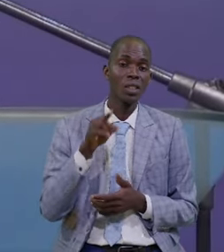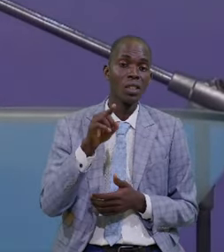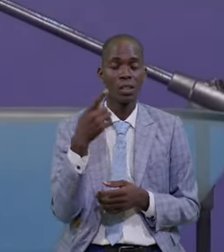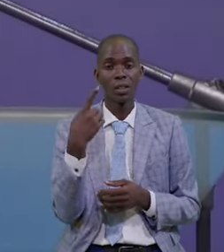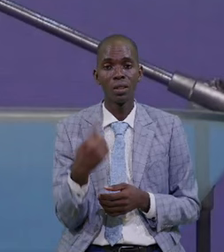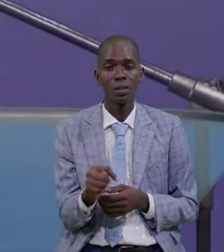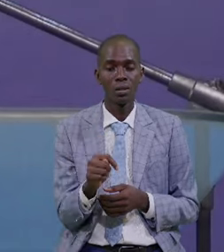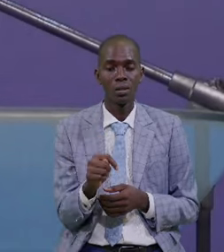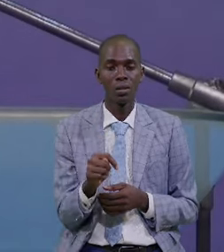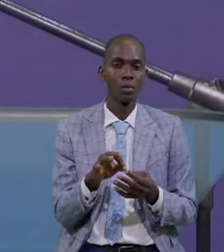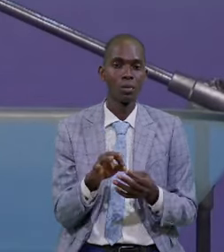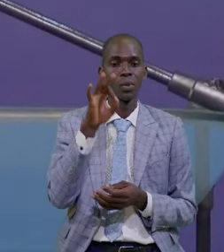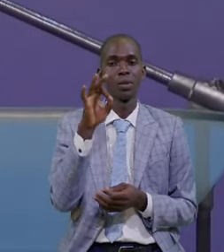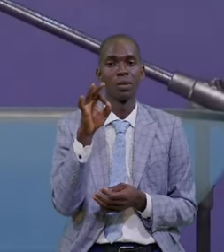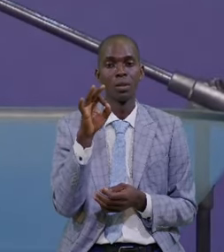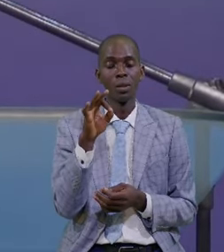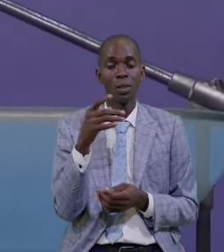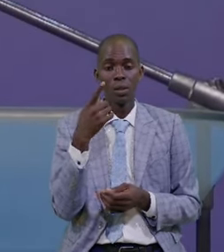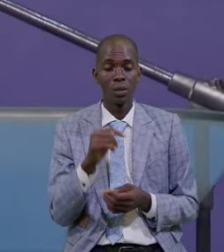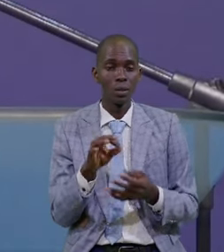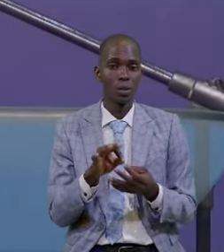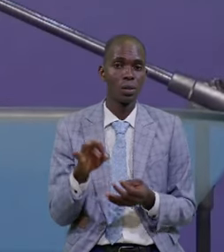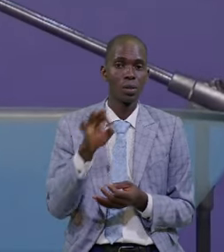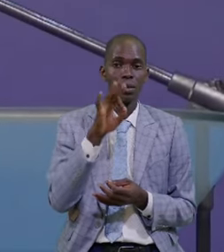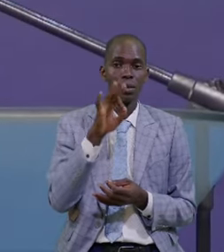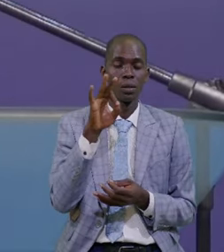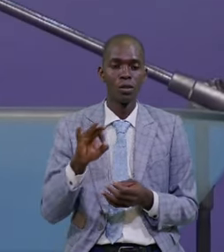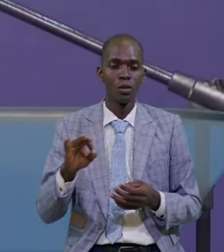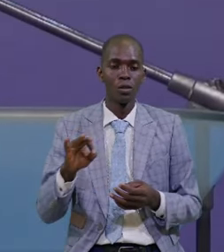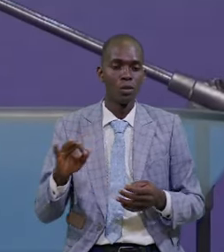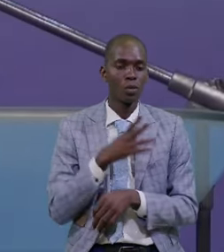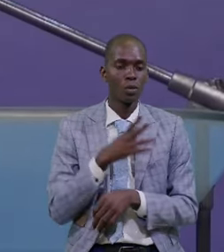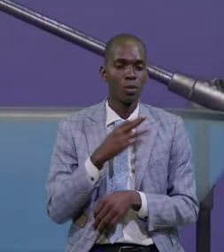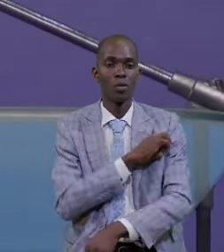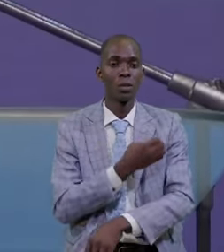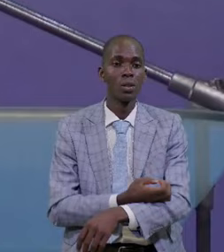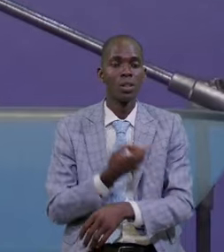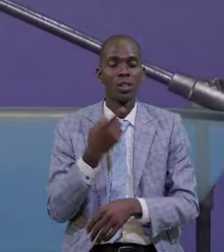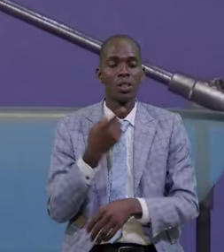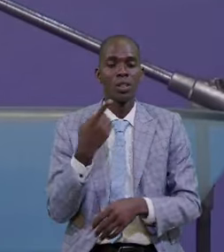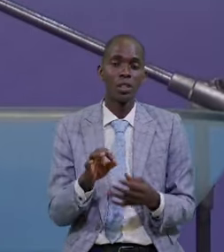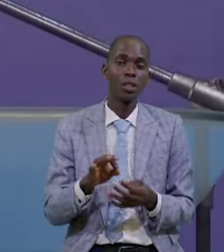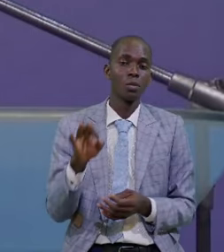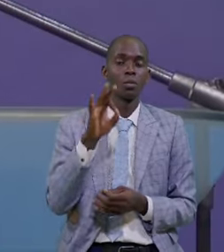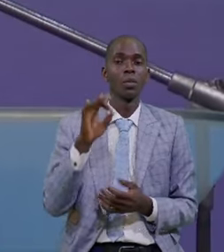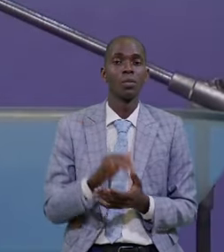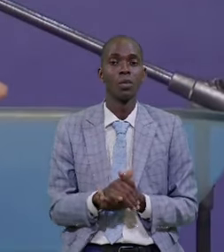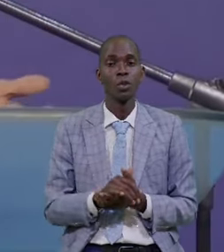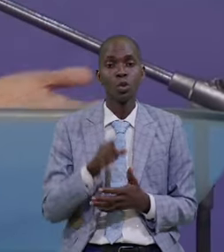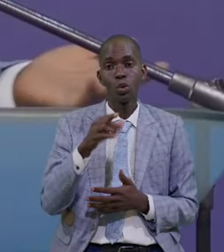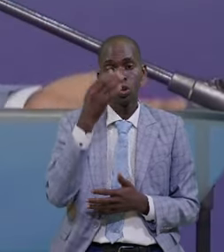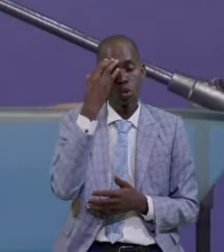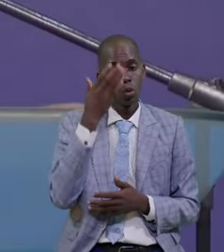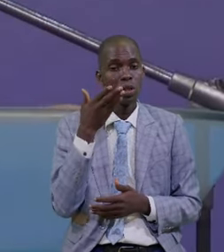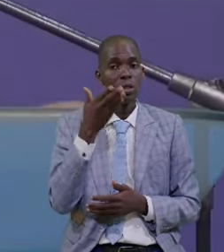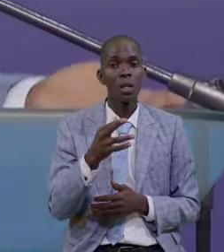masculine. The Spirit, energetic. The Spirit, you know, there are people